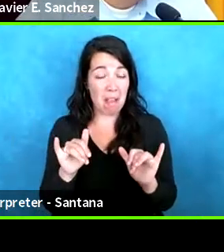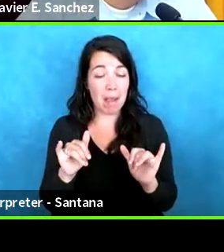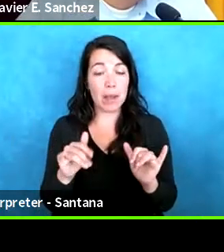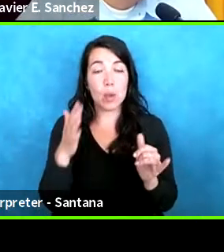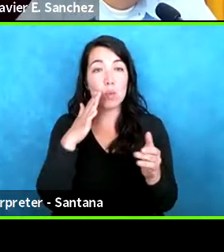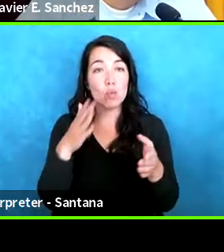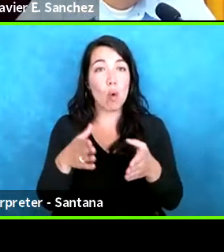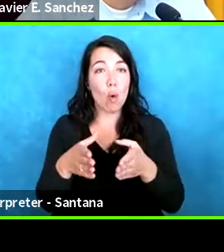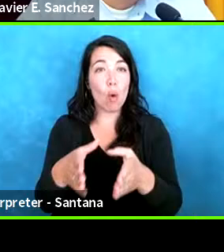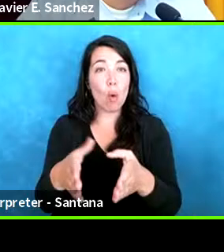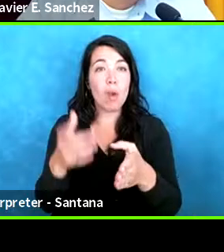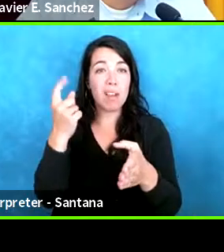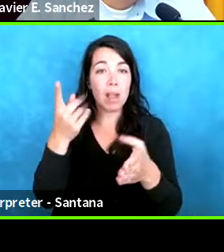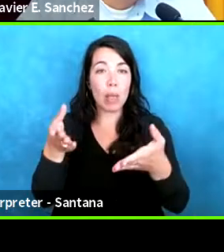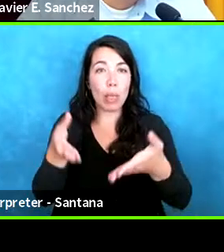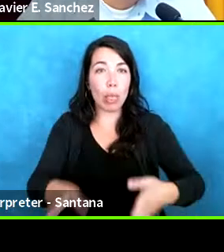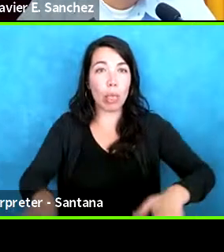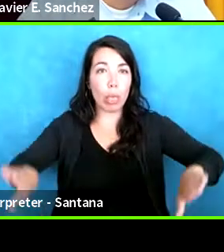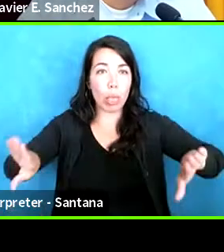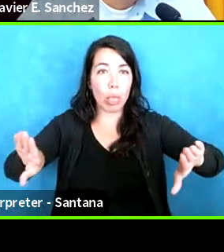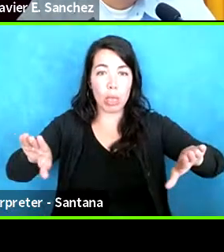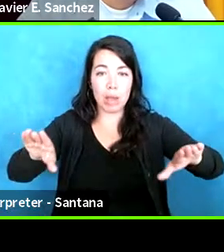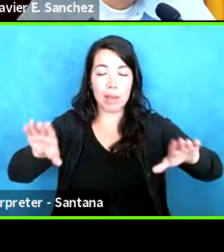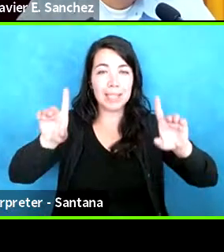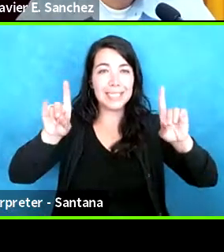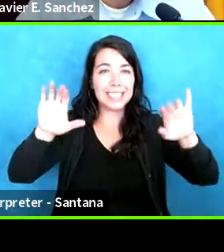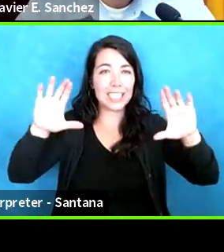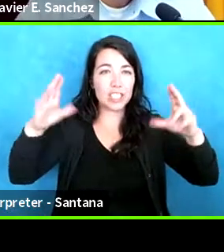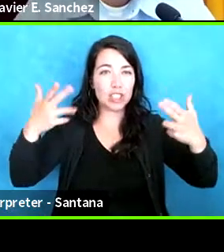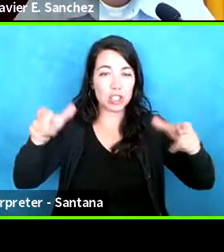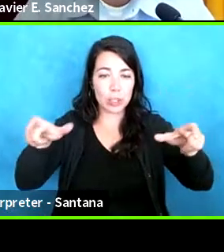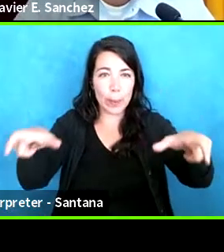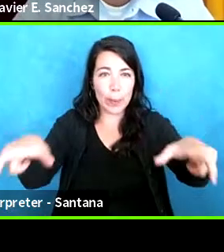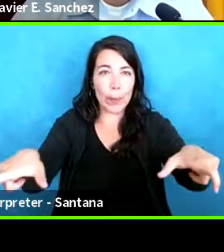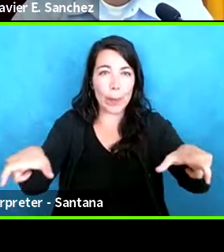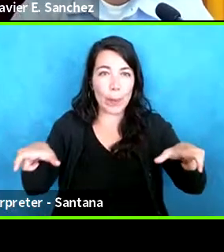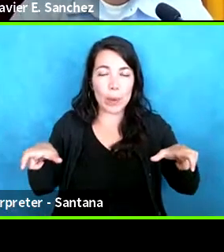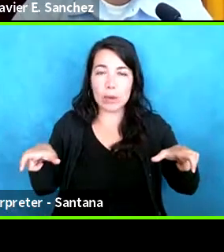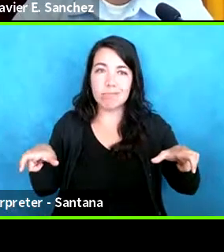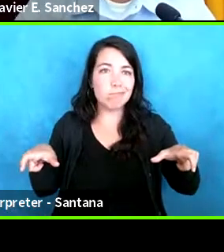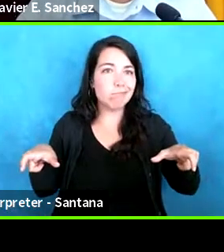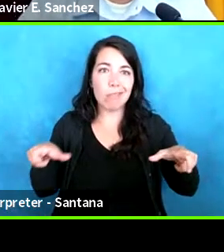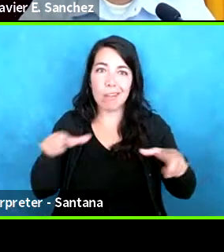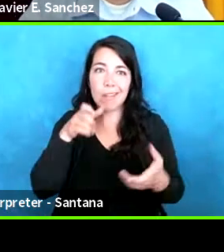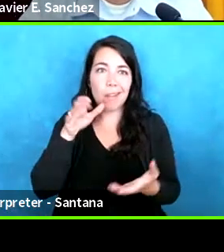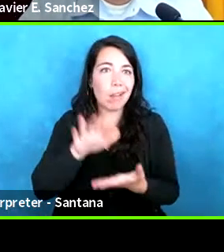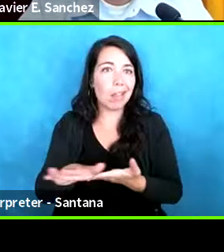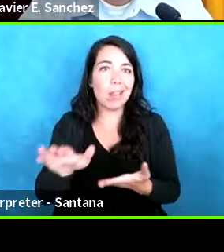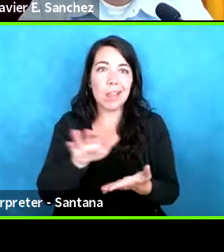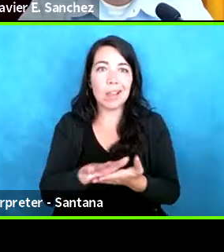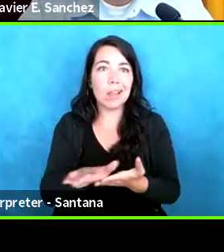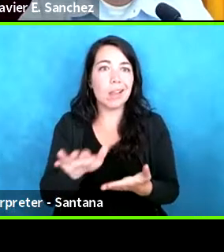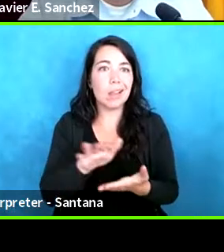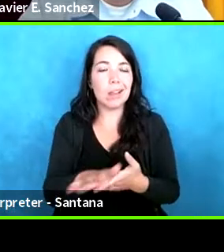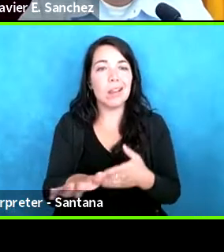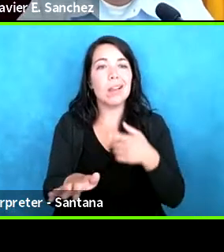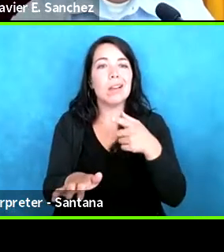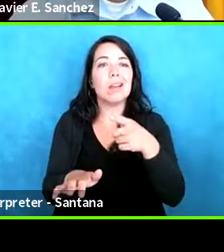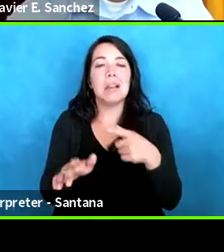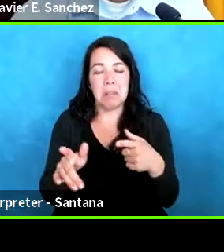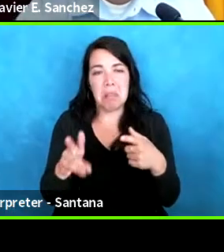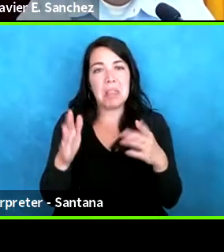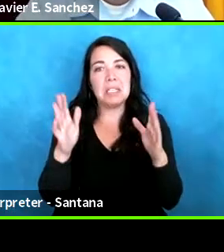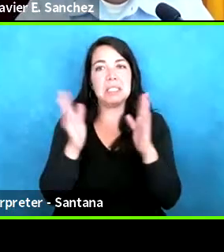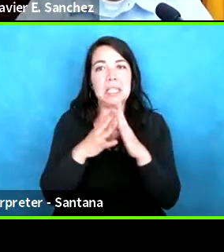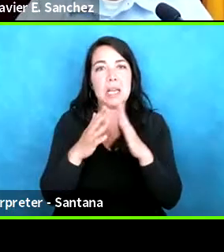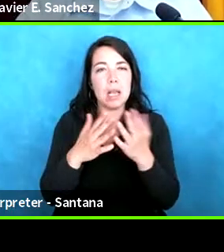are requiring cleanup. And they said that the last time the city mowed them, they mowed them, but they left all the dry brush there, and they